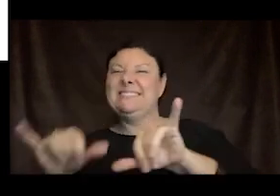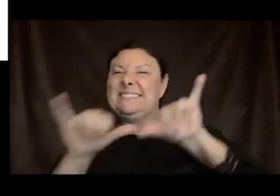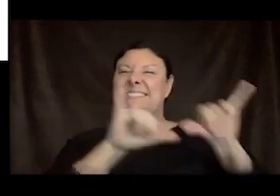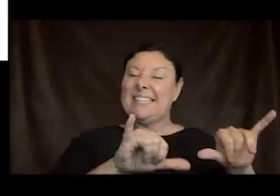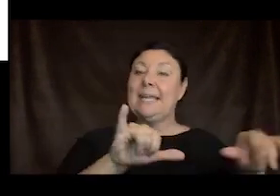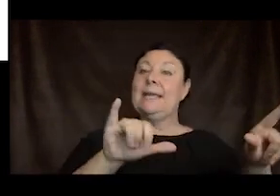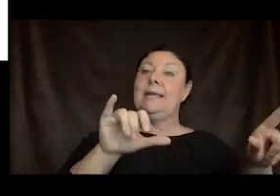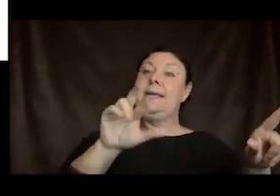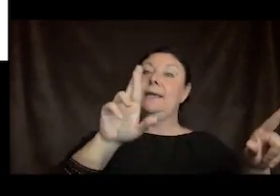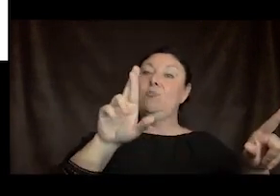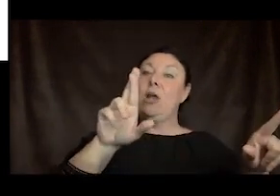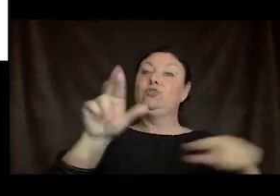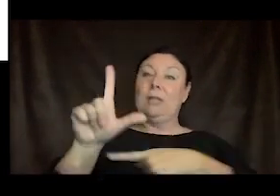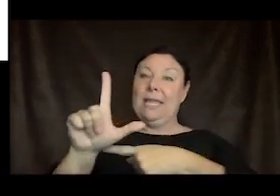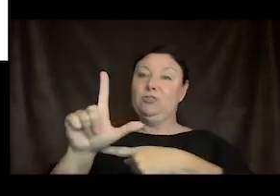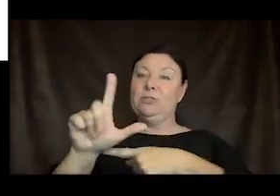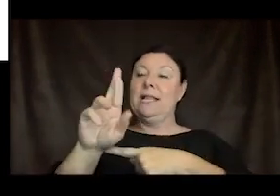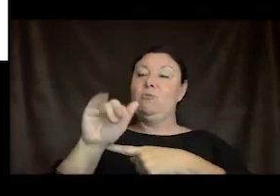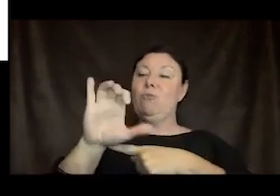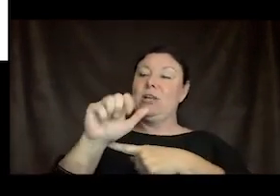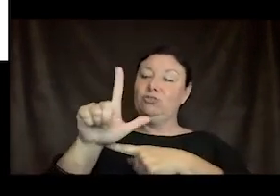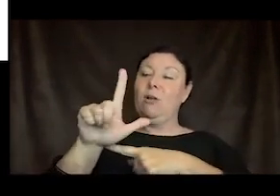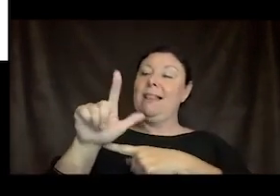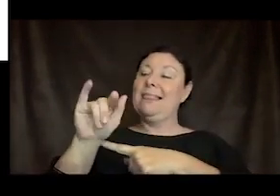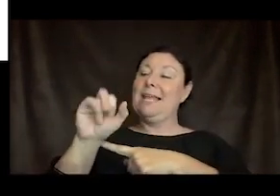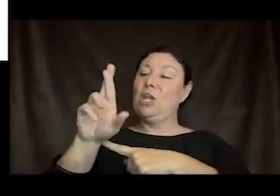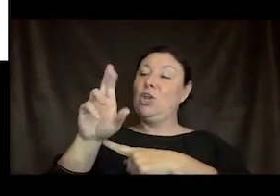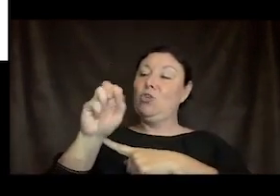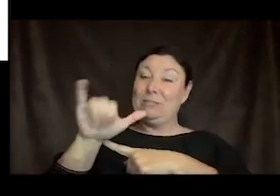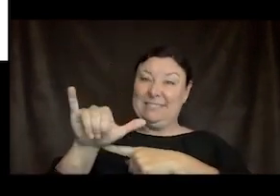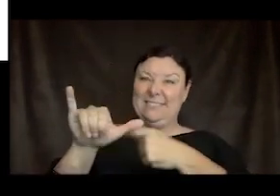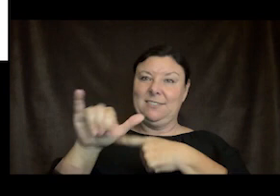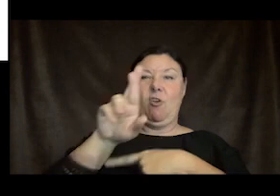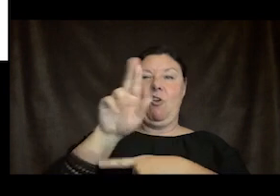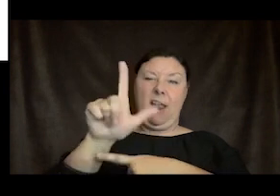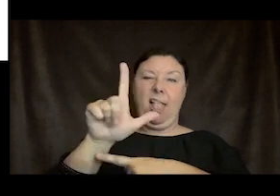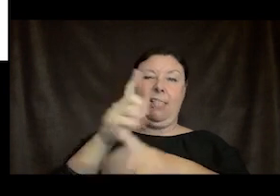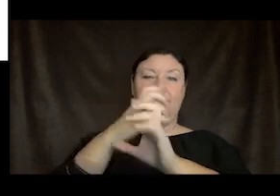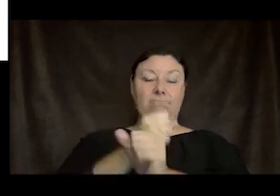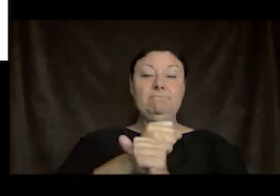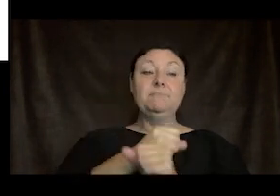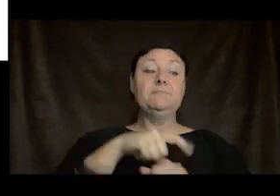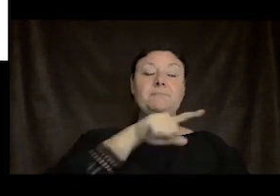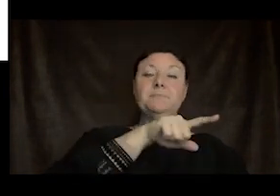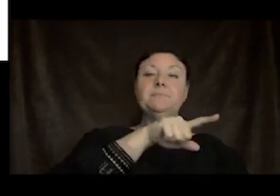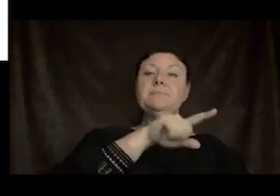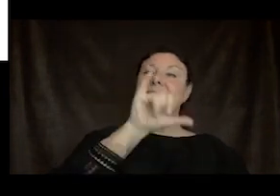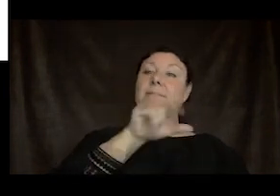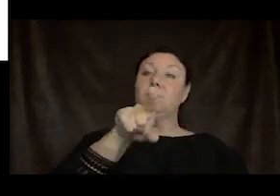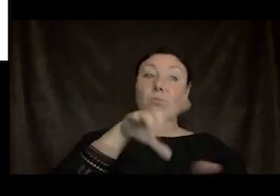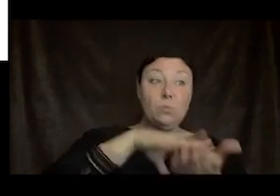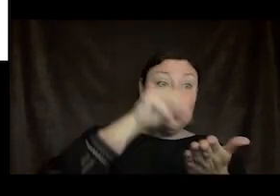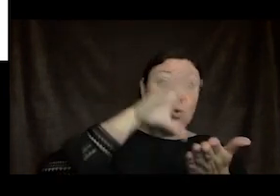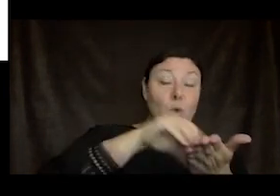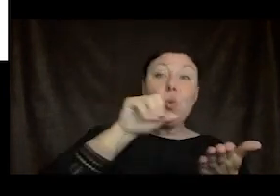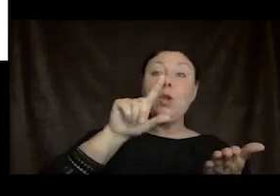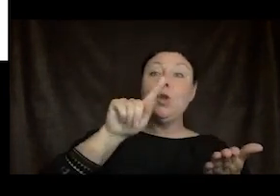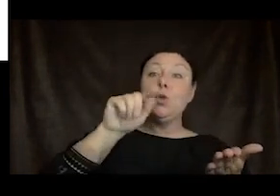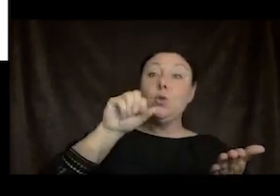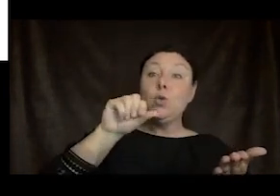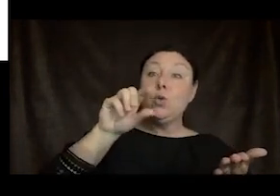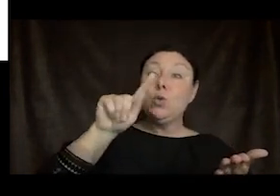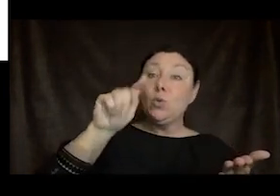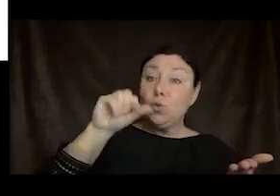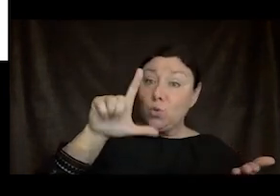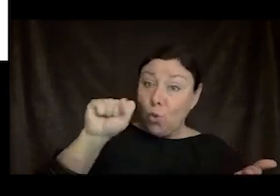to apply the kinds of skills that you get into the different contexts and the different circumstances, no matter